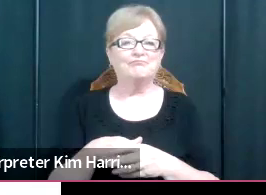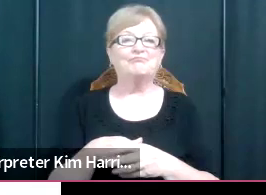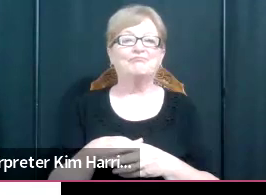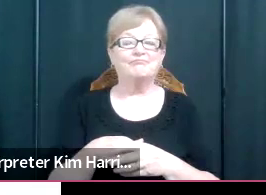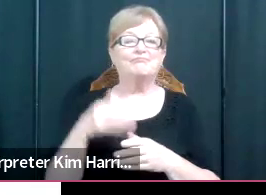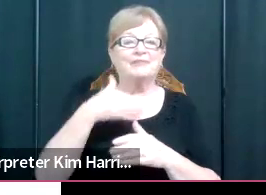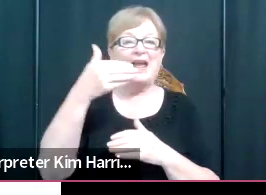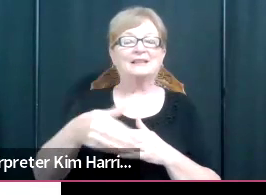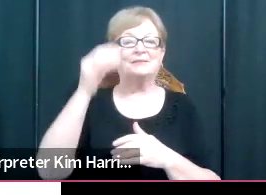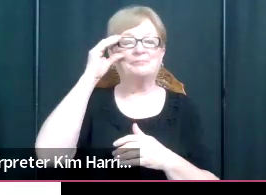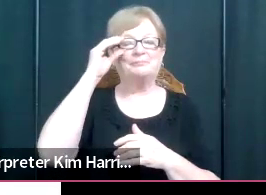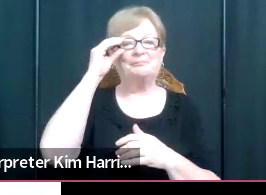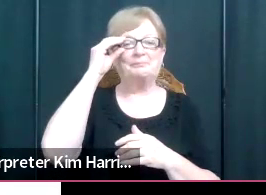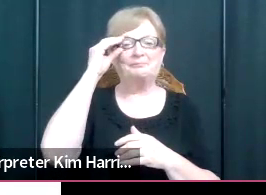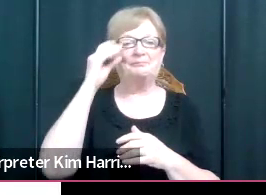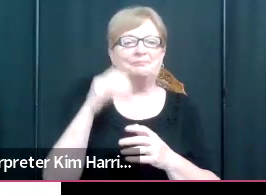Next slide.